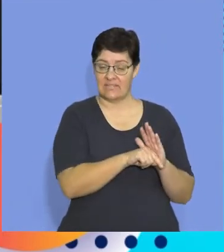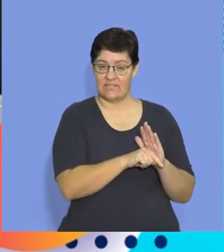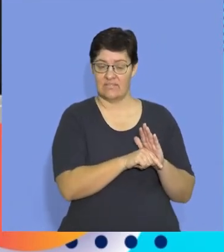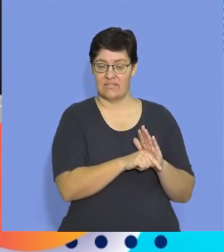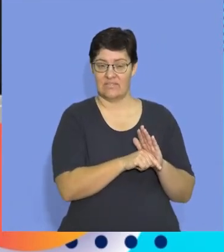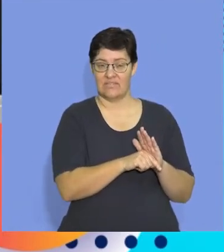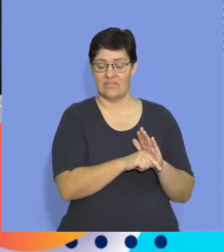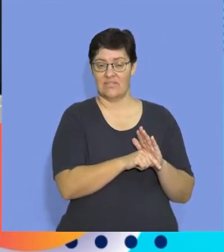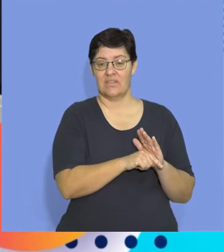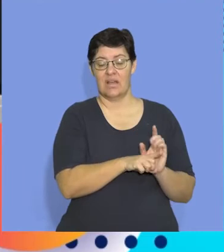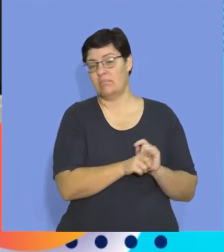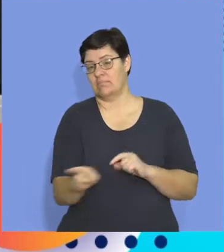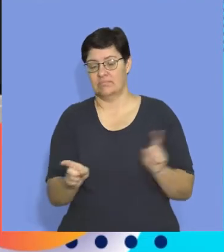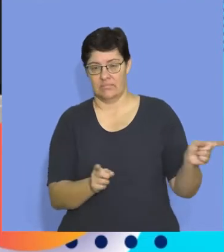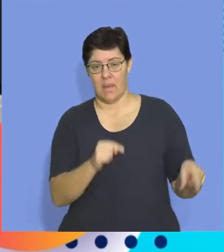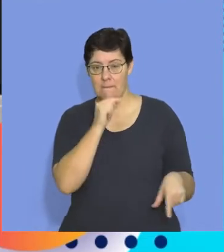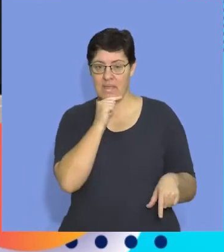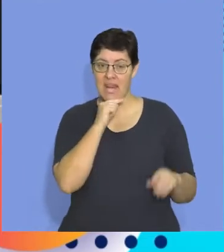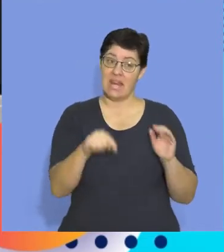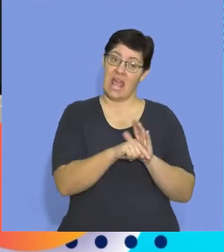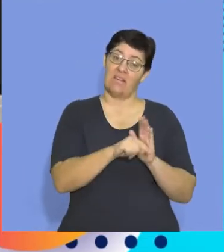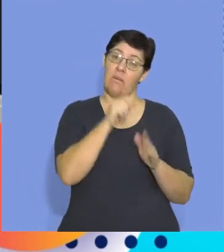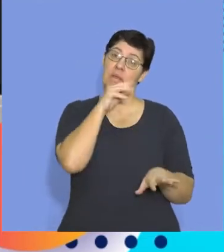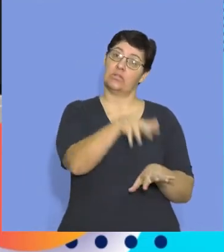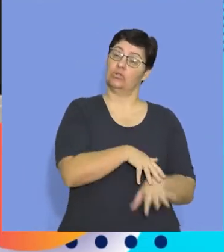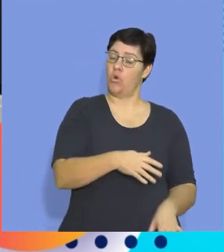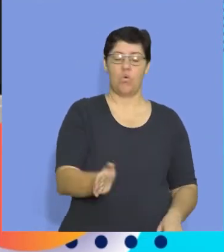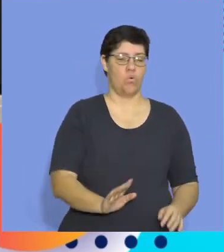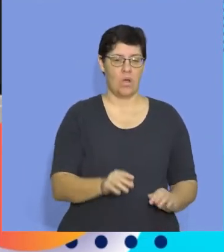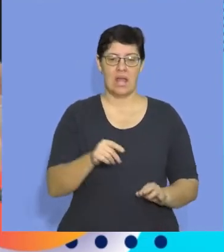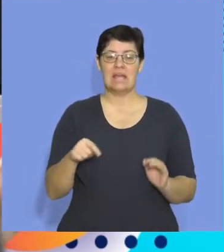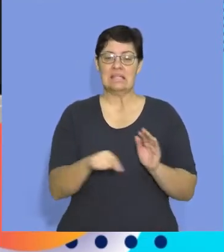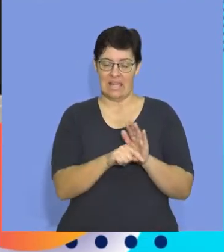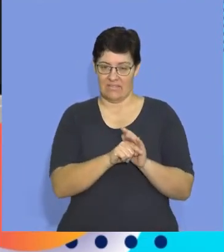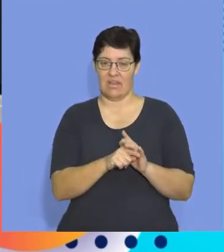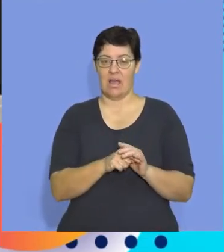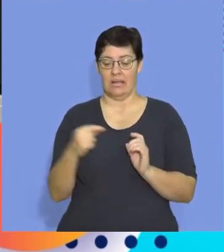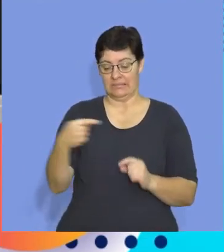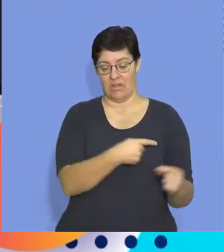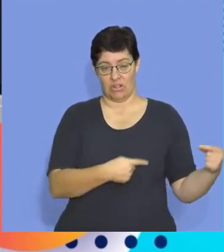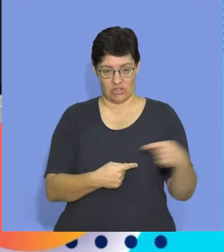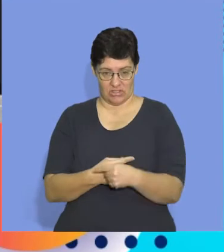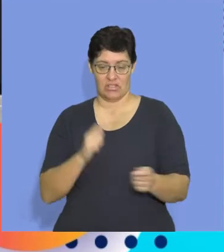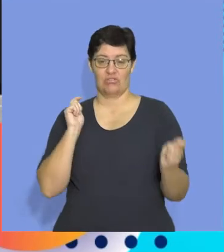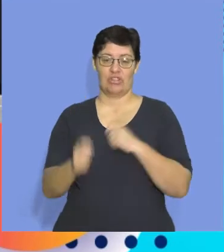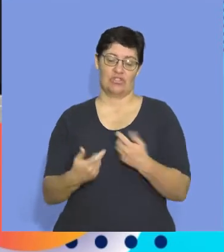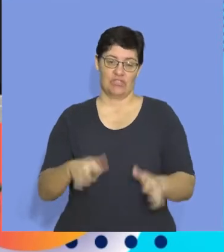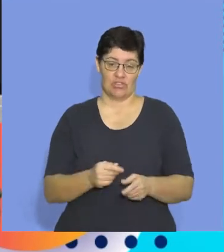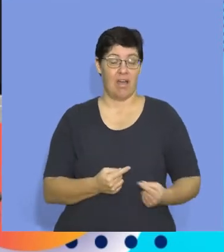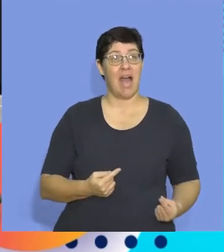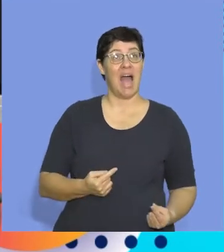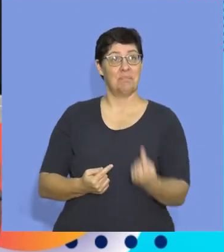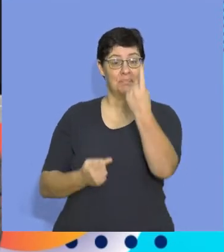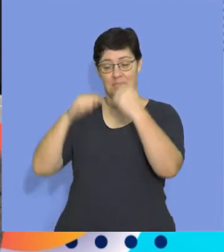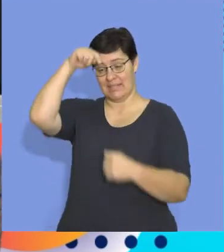here doesn't mean slowing down. Negative means I've changed direction, but you can see the velocity gets bigger and bigger